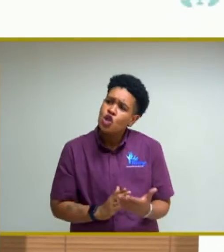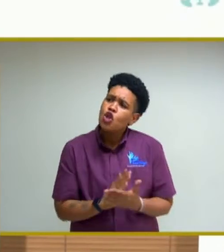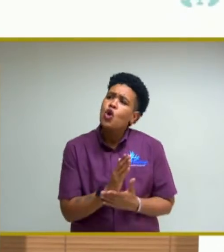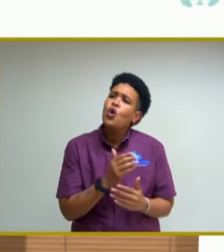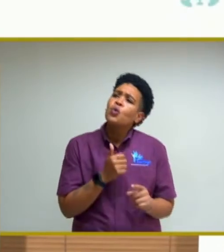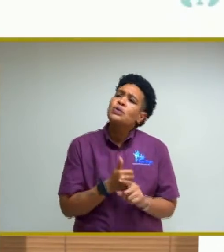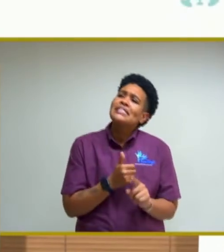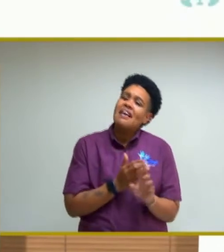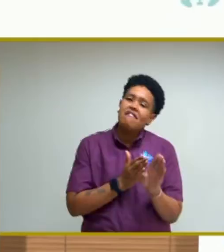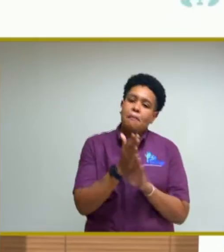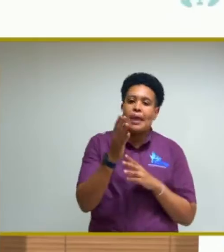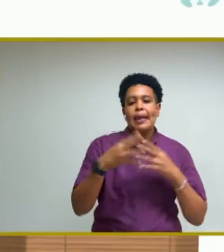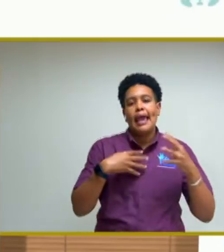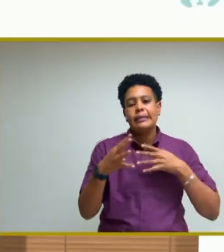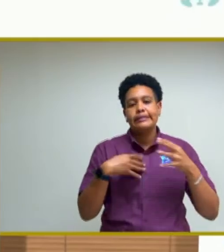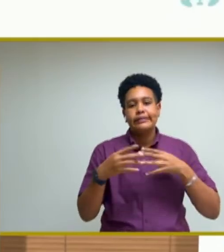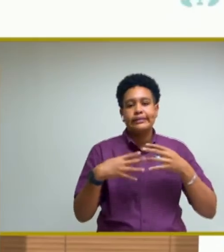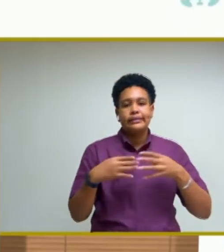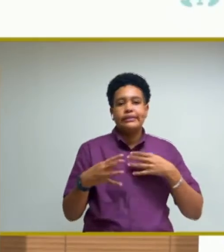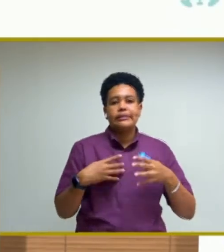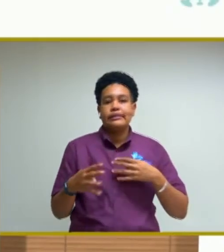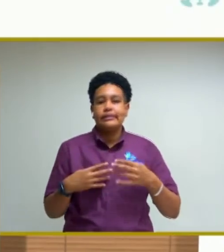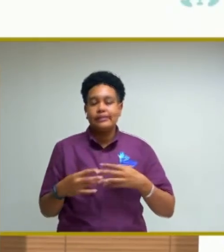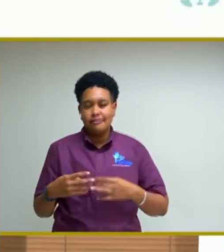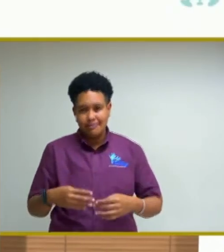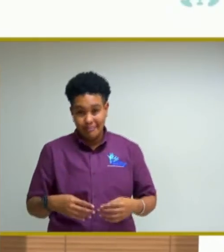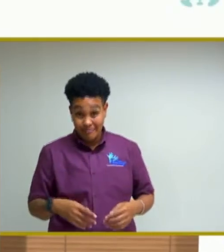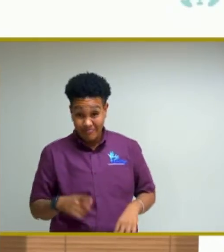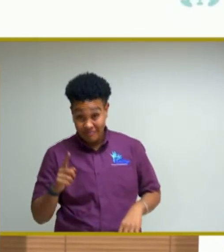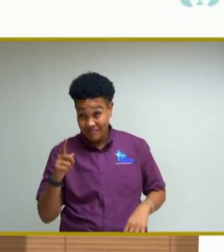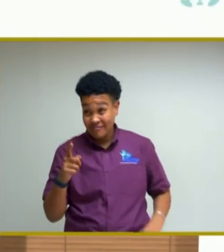the main gate. The